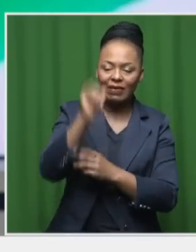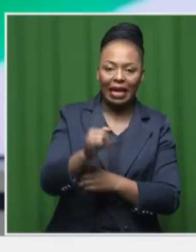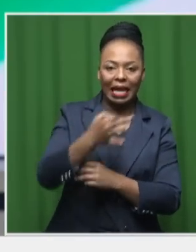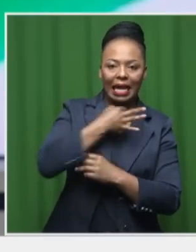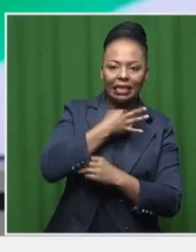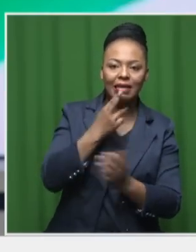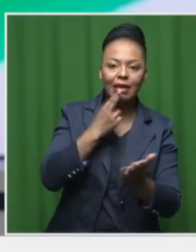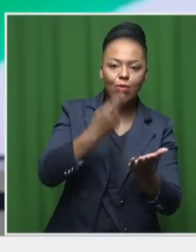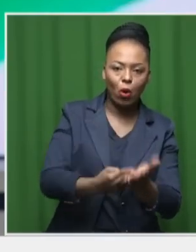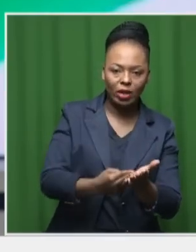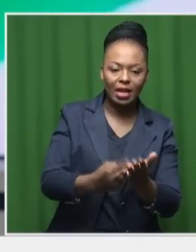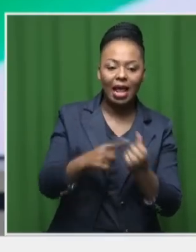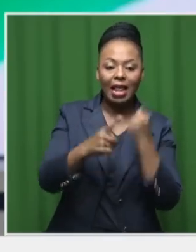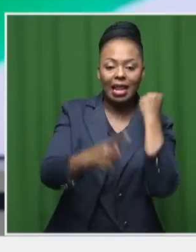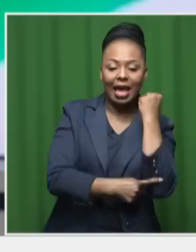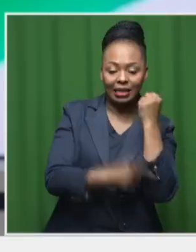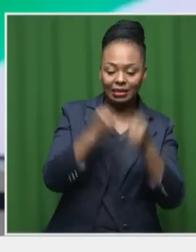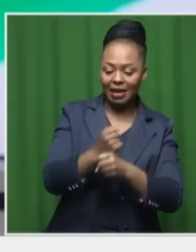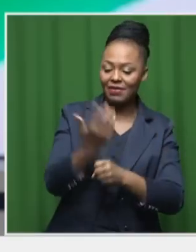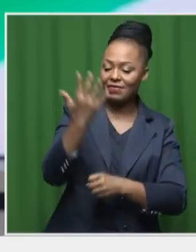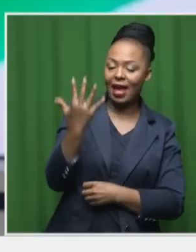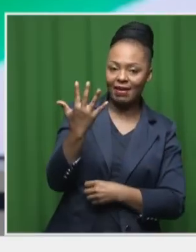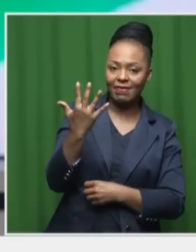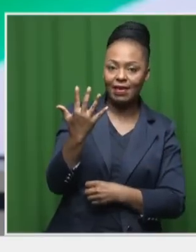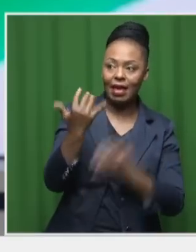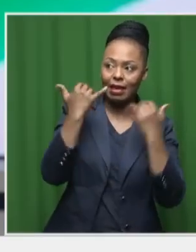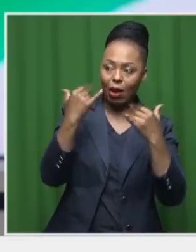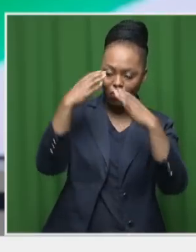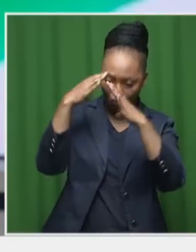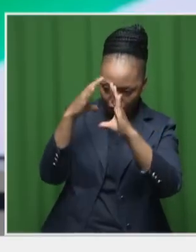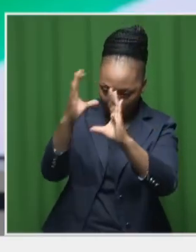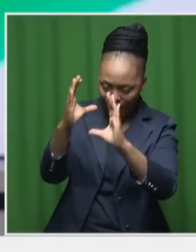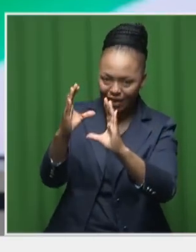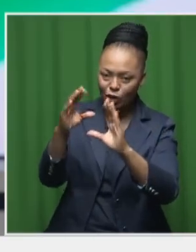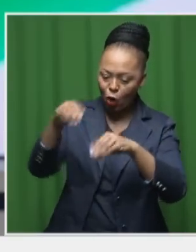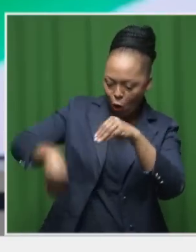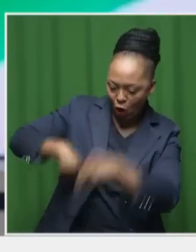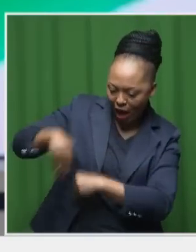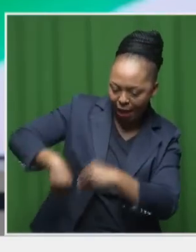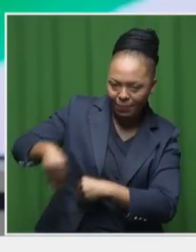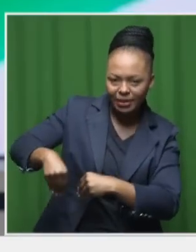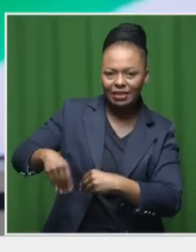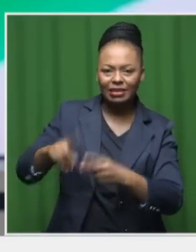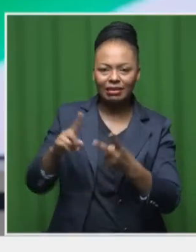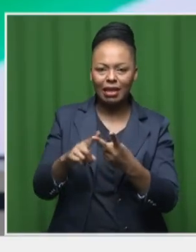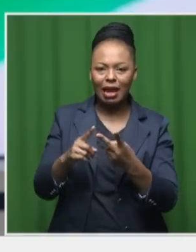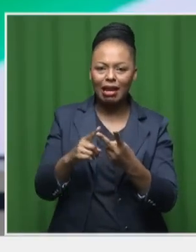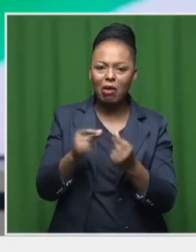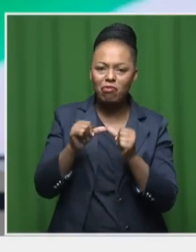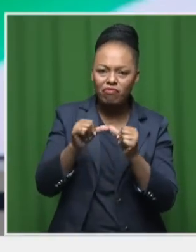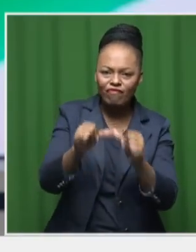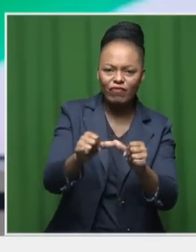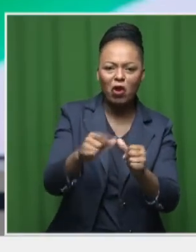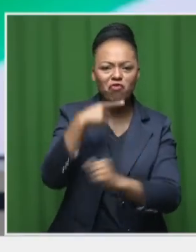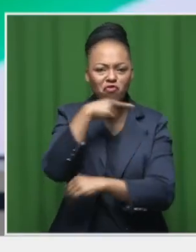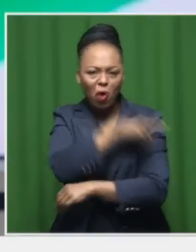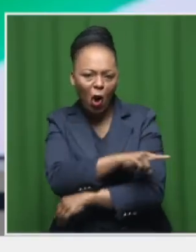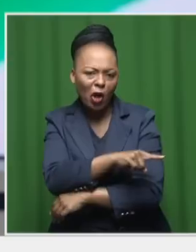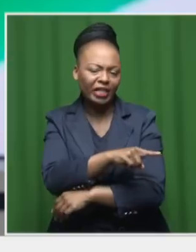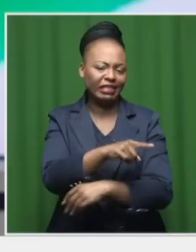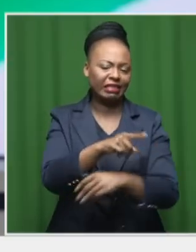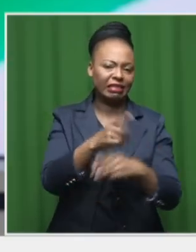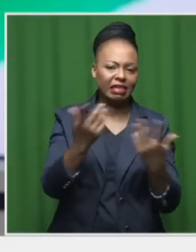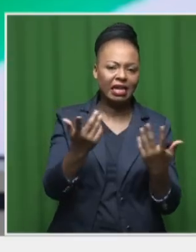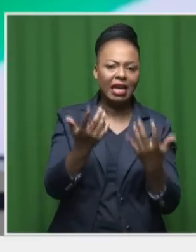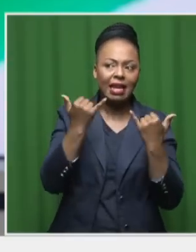one over the last 5 years. The trends have really been focusing on corruption, entrenched fraud, and the challenges. Looking at